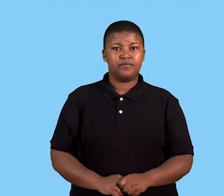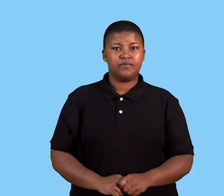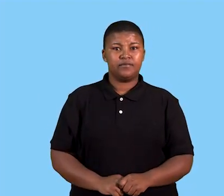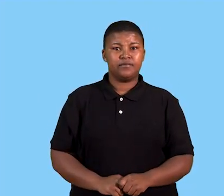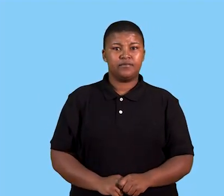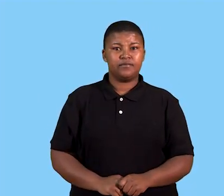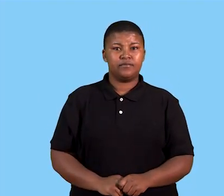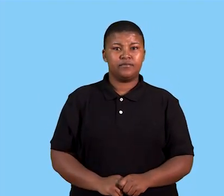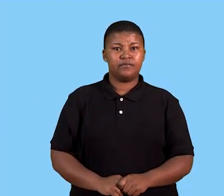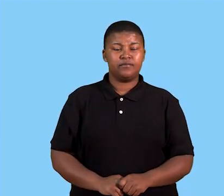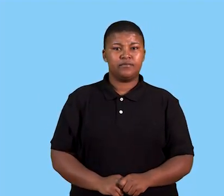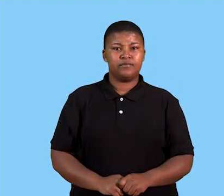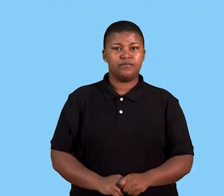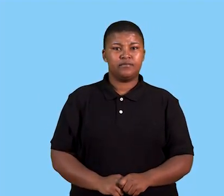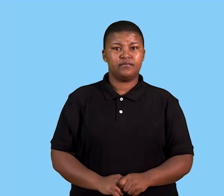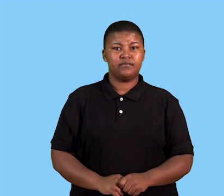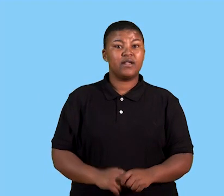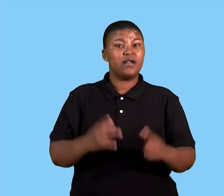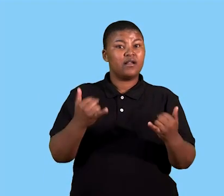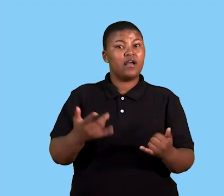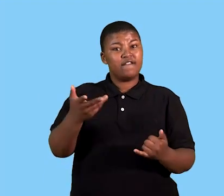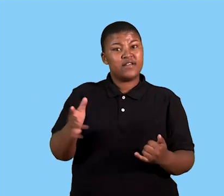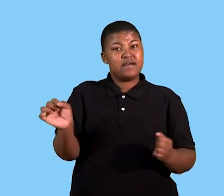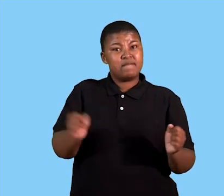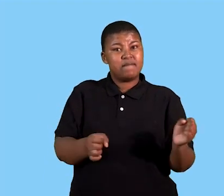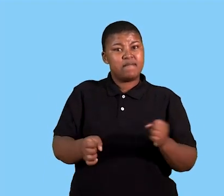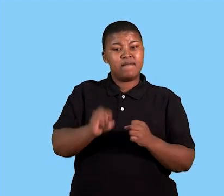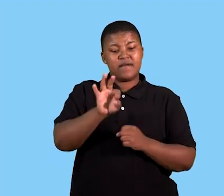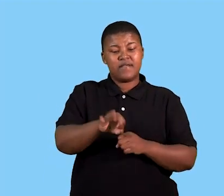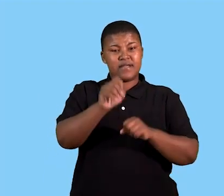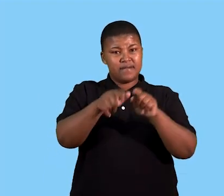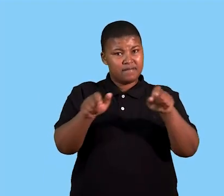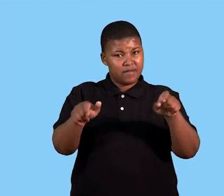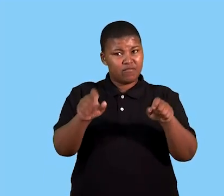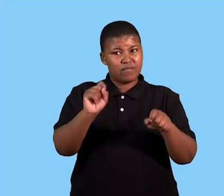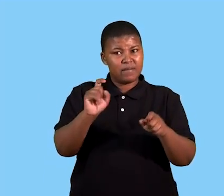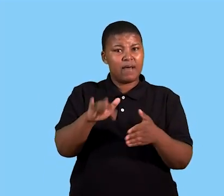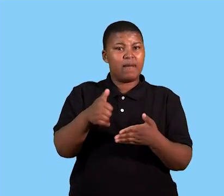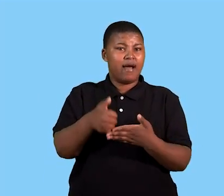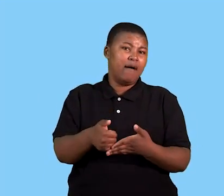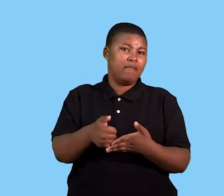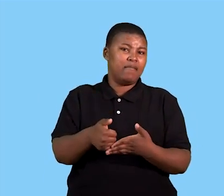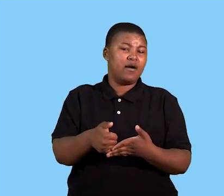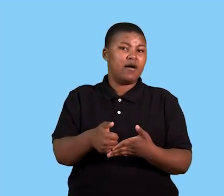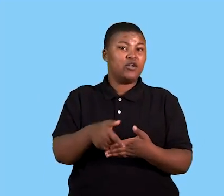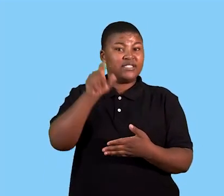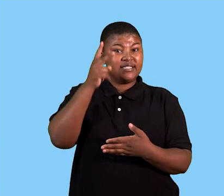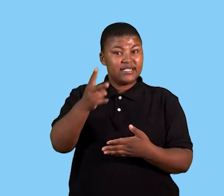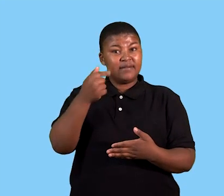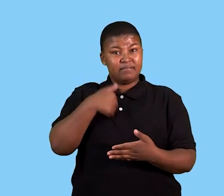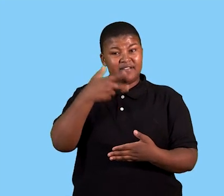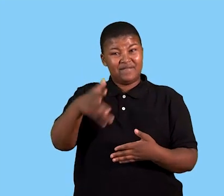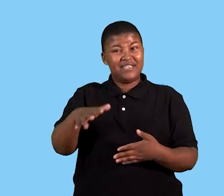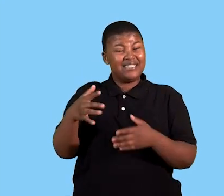sentence must be quoted. So you will see he employed 3 workers to help him in the butchery. The motivation I placed